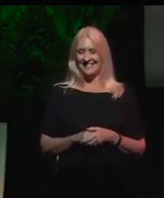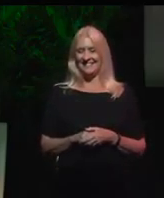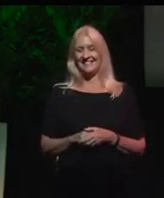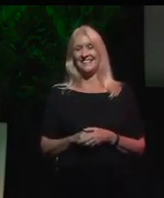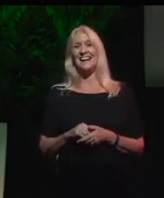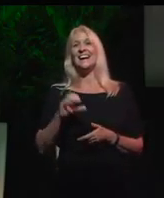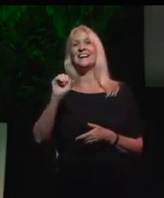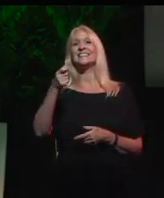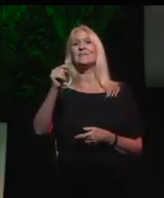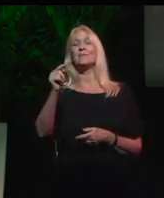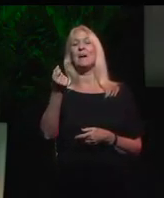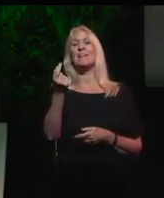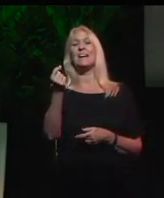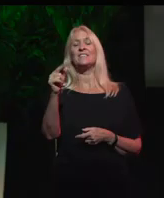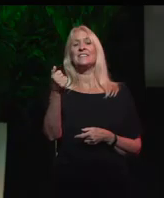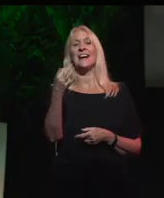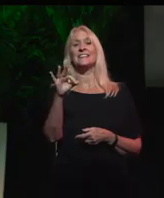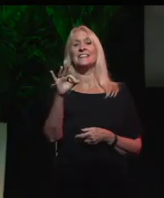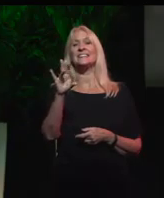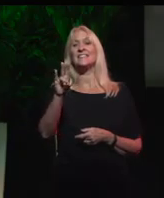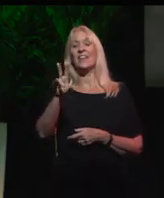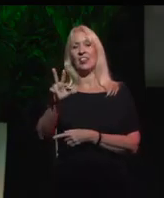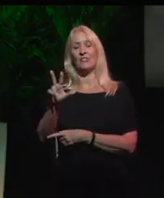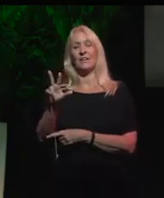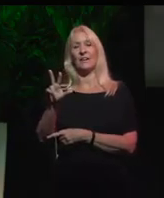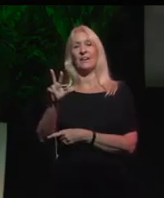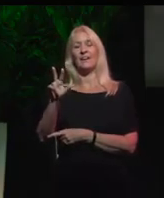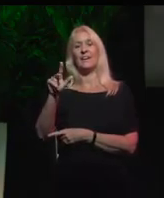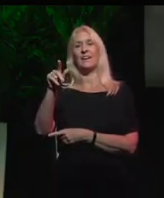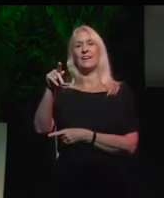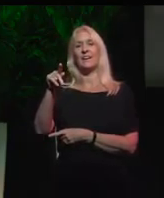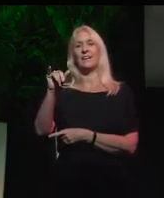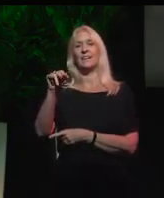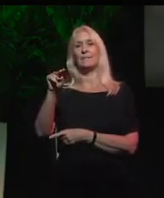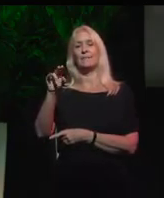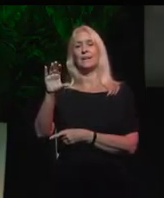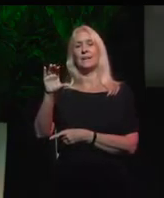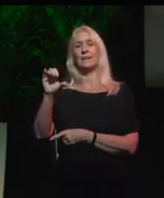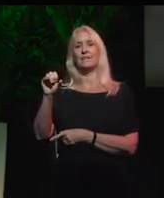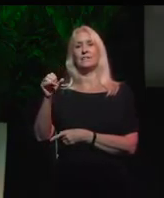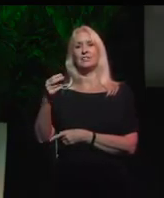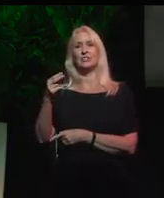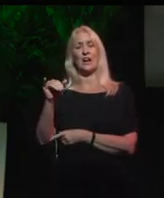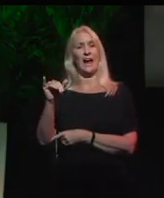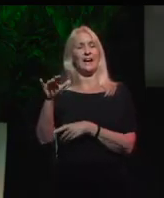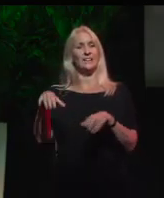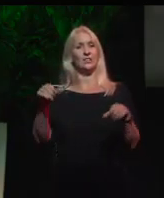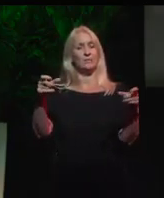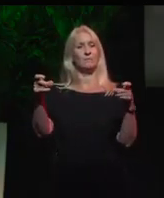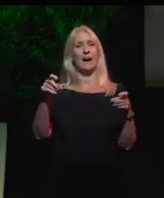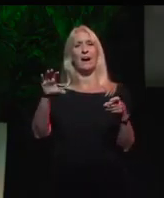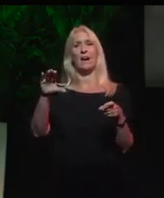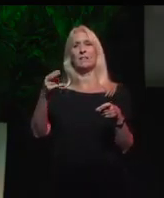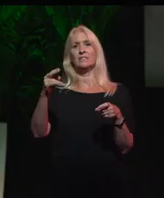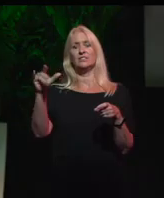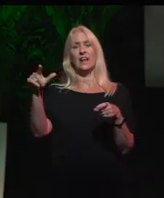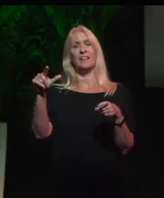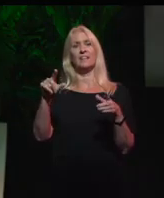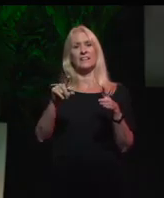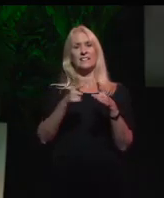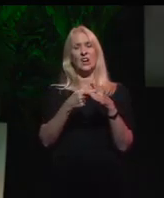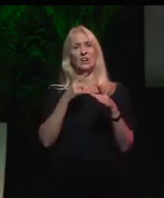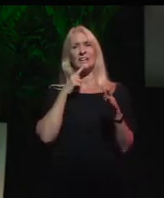On September 11, 1973, Pinochet took power in Chile and began the wholesale imprisonment and slaughter of